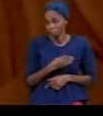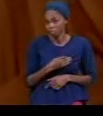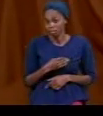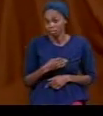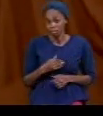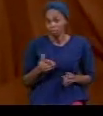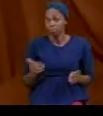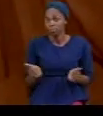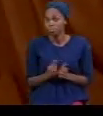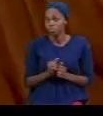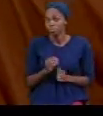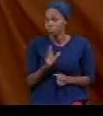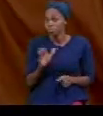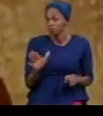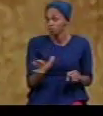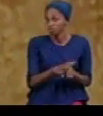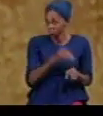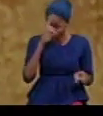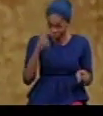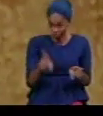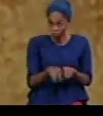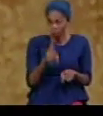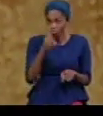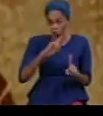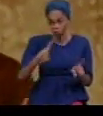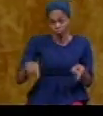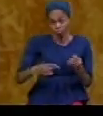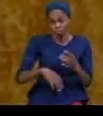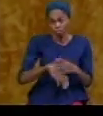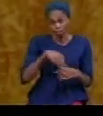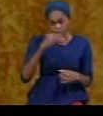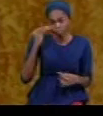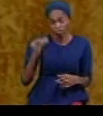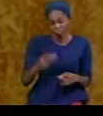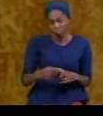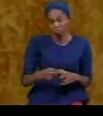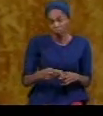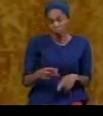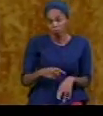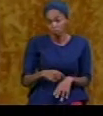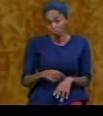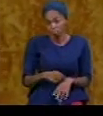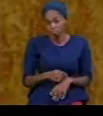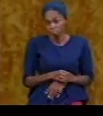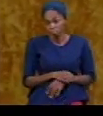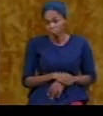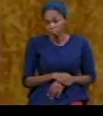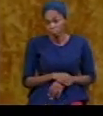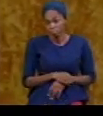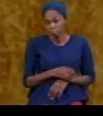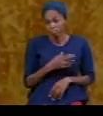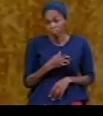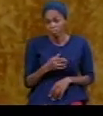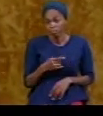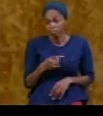be out of here in a moment from now. In no time. Yeah. Please, sir, let me